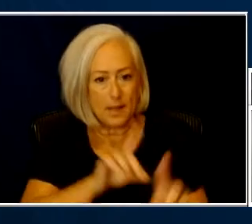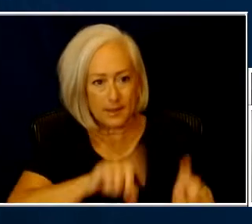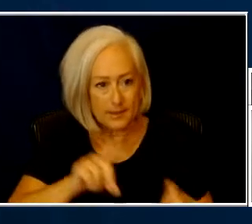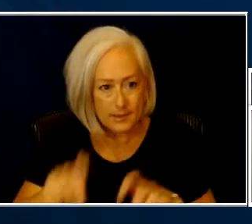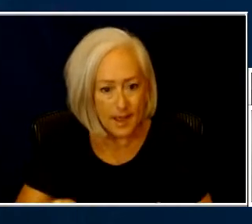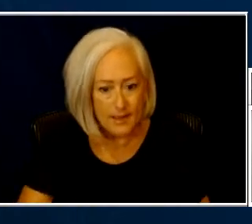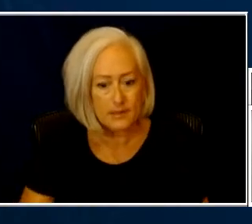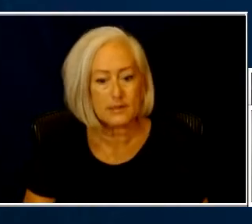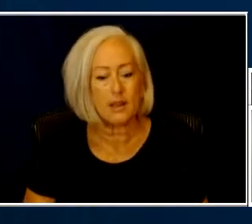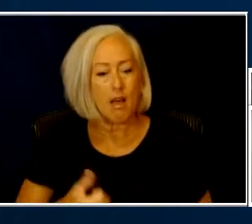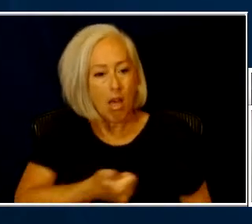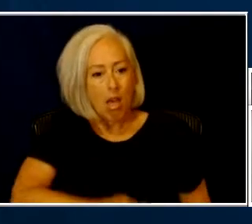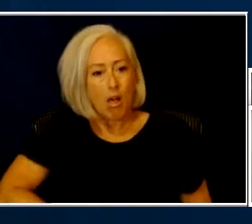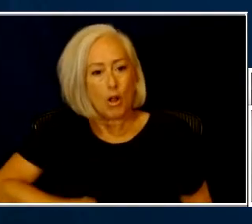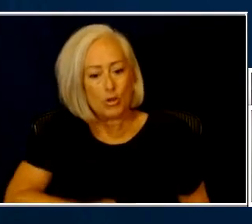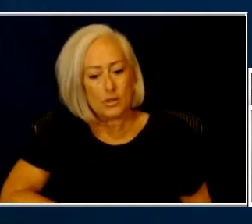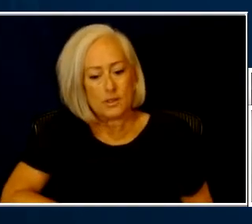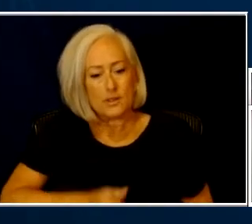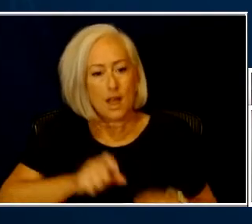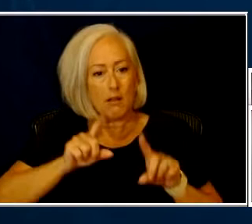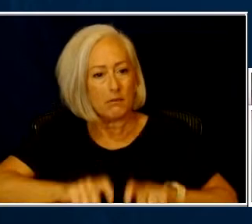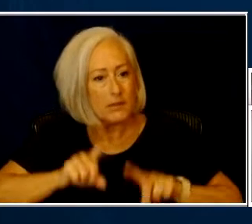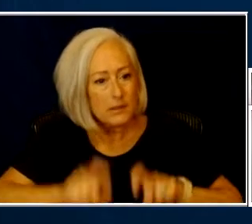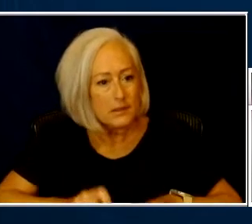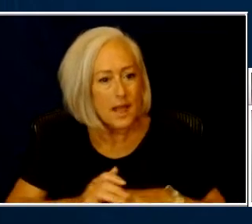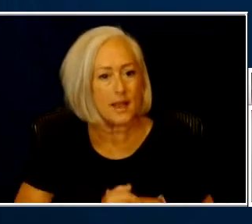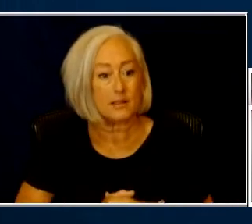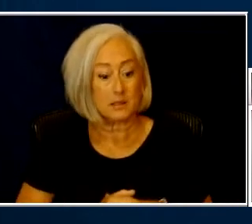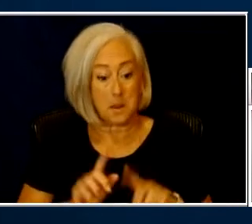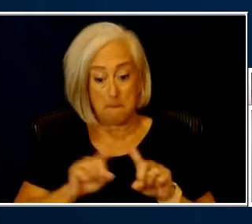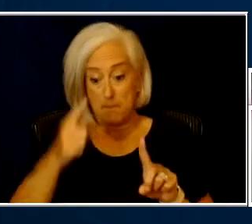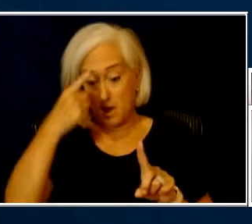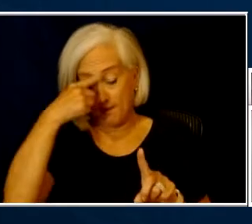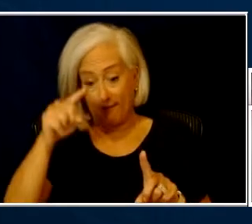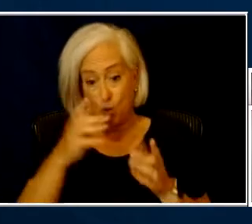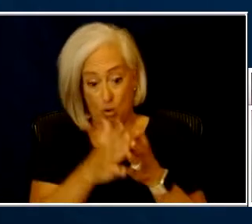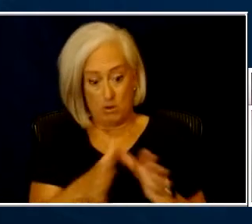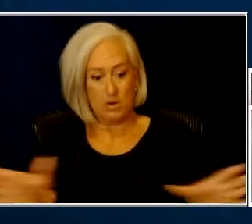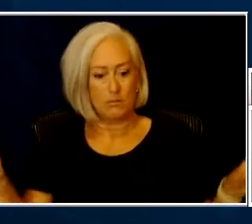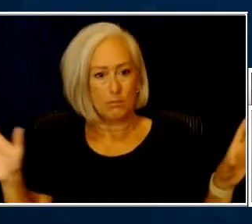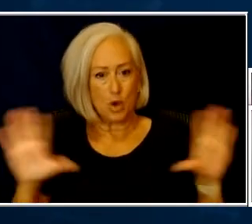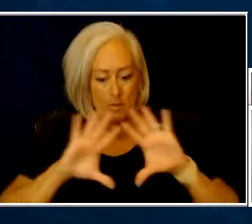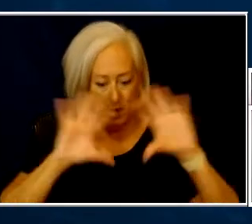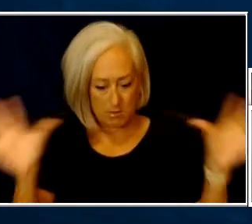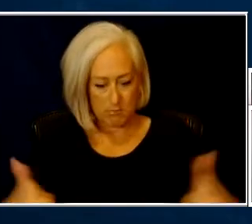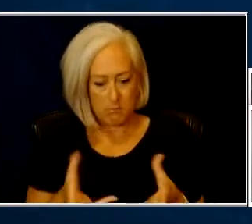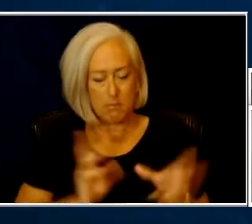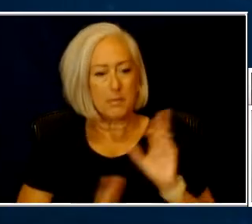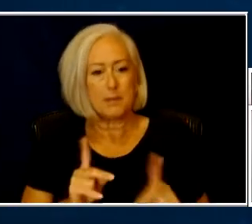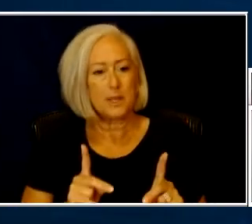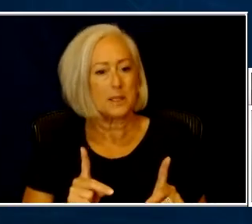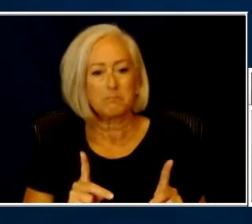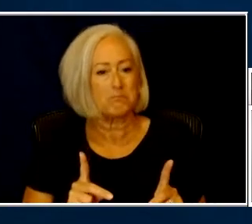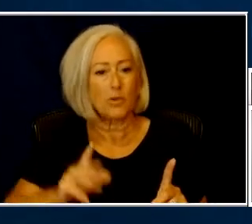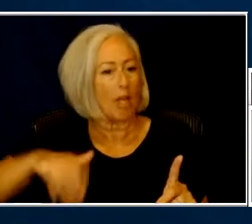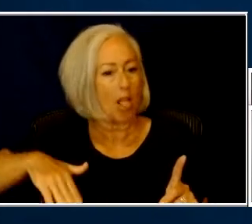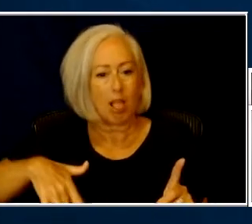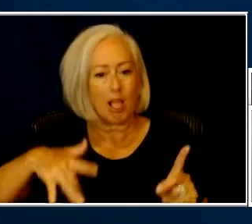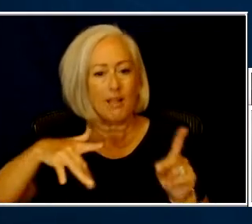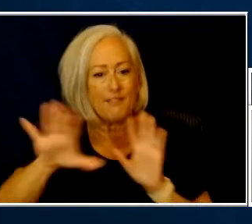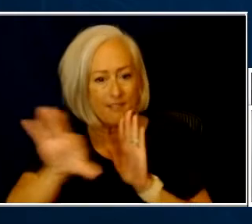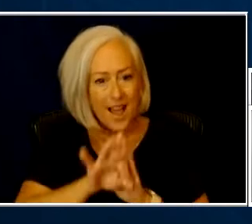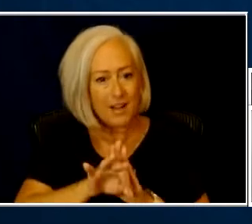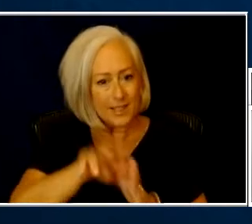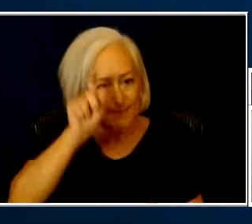of those for the general population has led to a viable screening test. The things that we have now